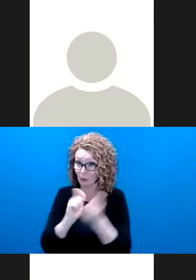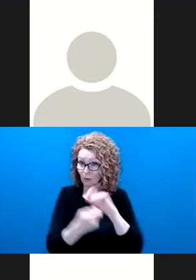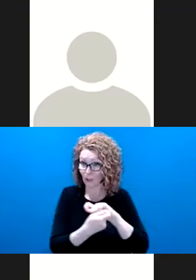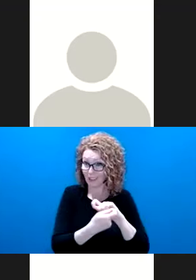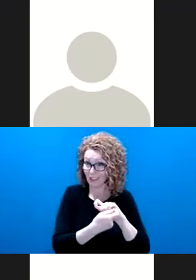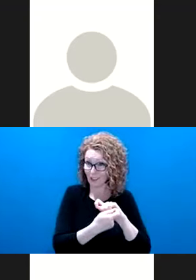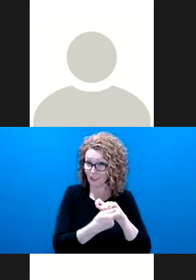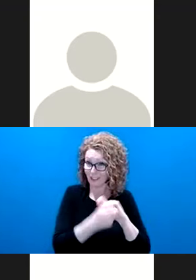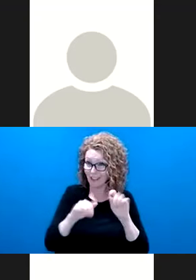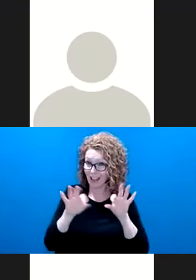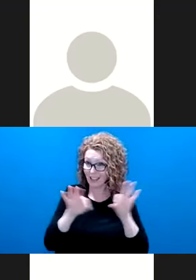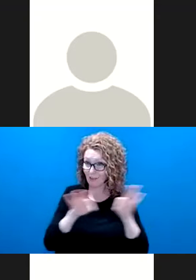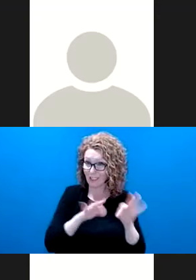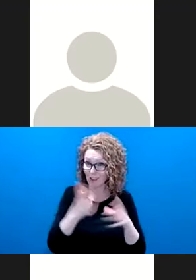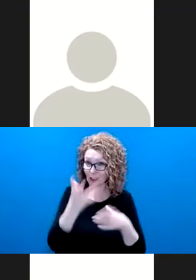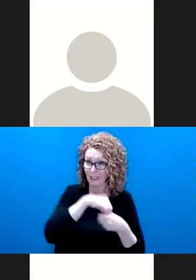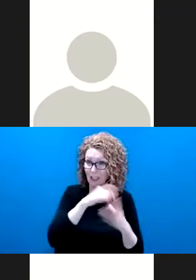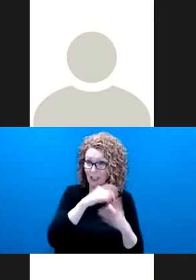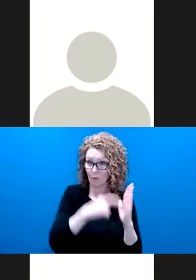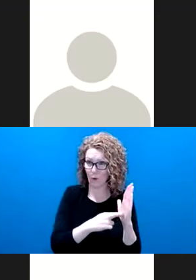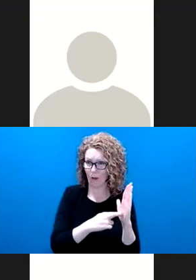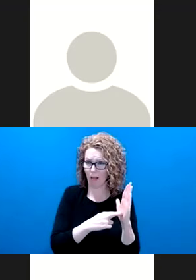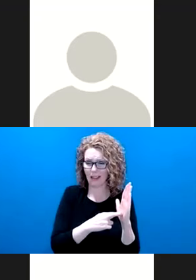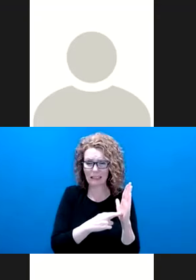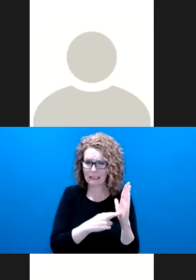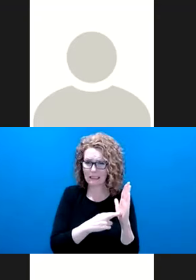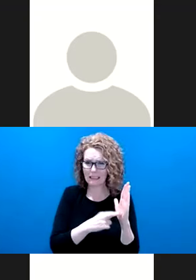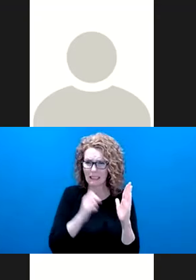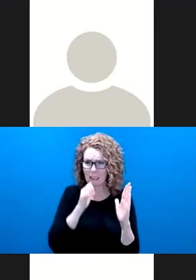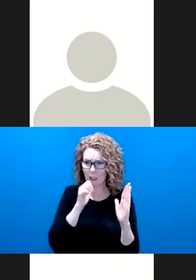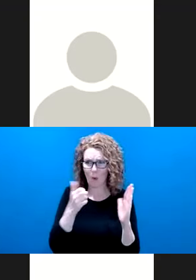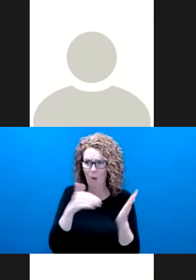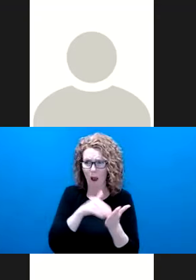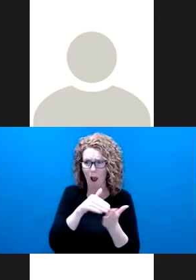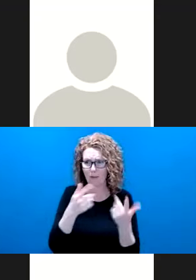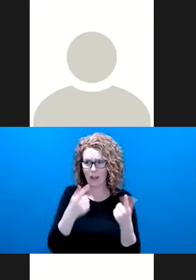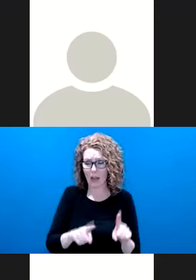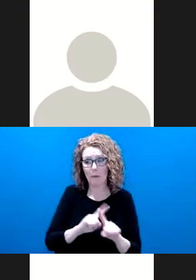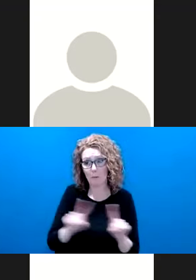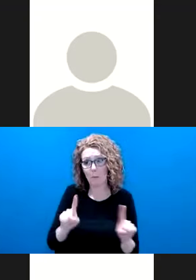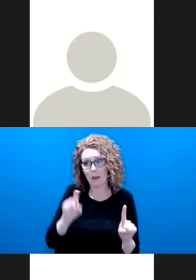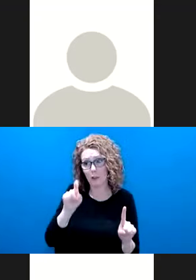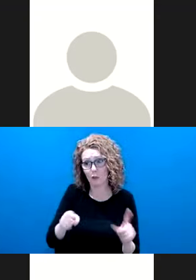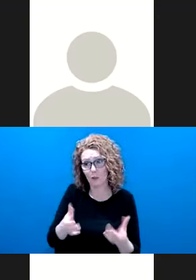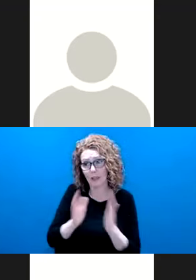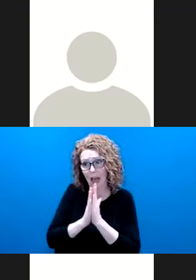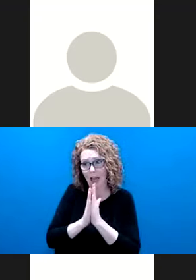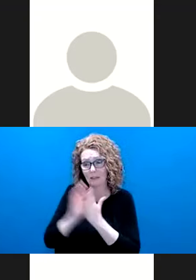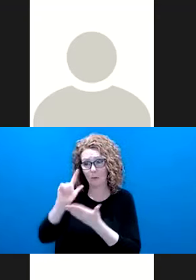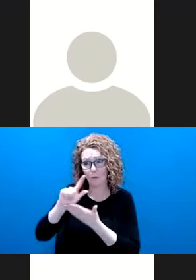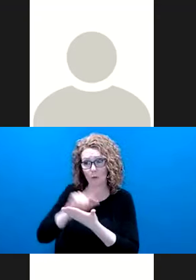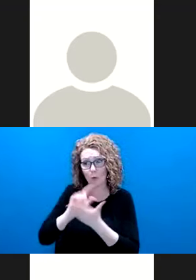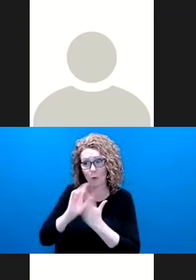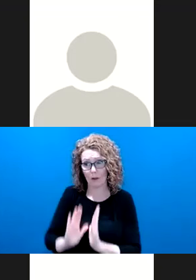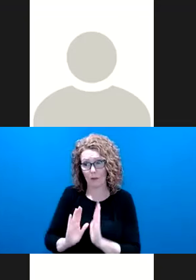sure. I'm not used to seeing that happen, but I'm going to defer to your legal counsel. I just wanted to raise